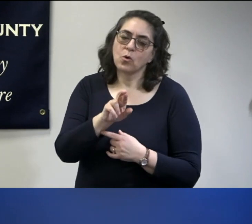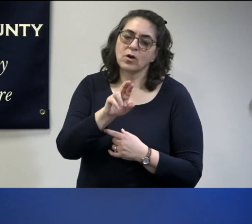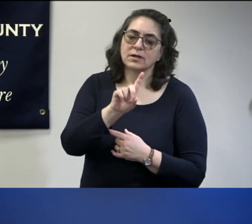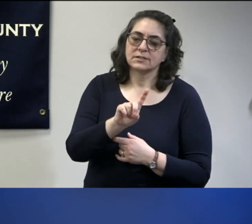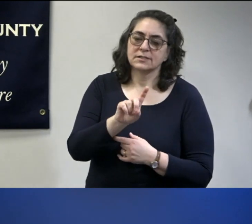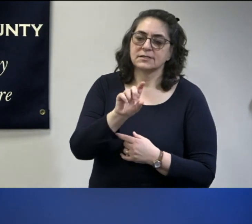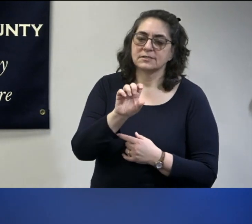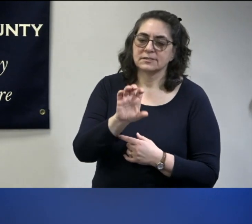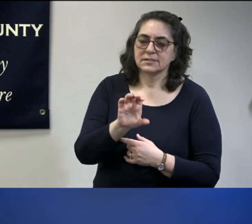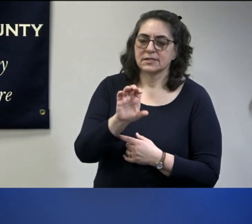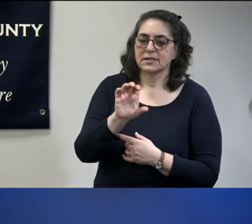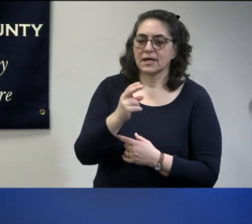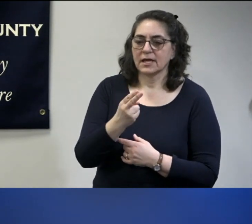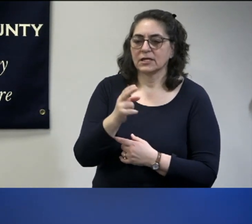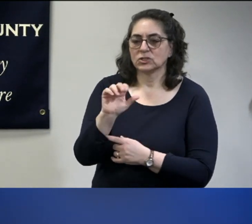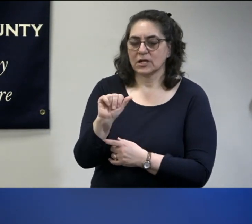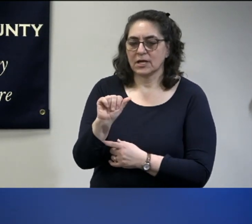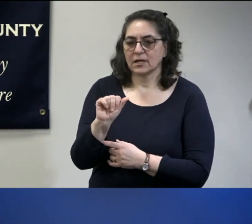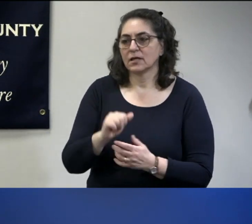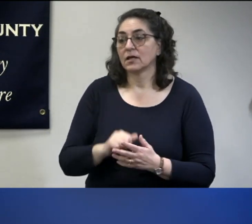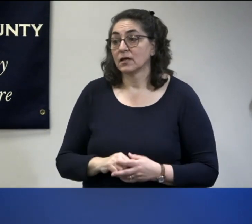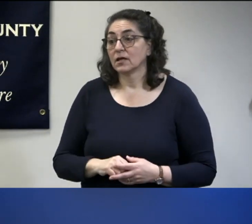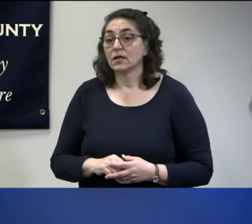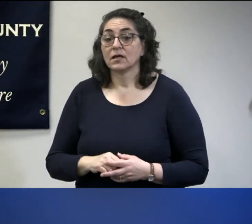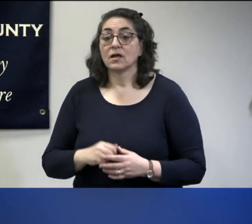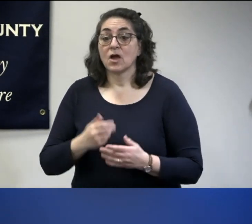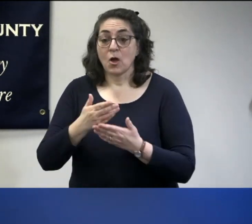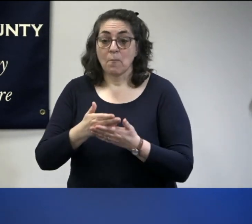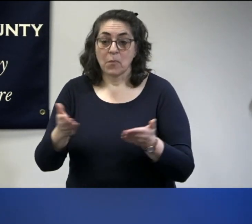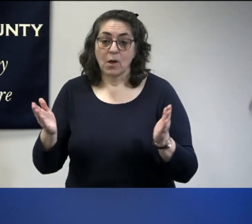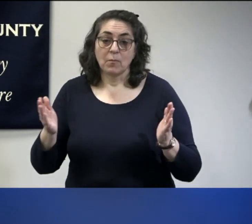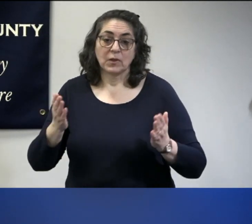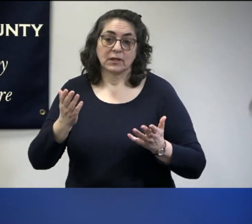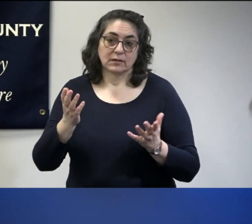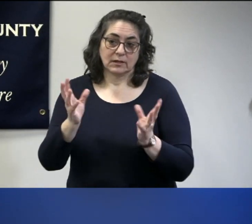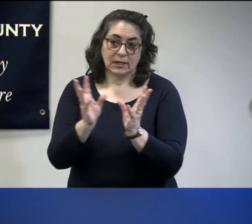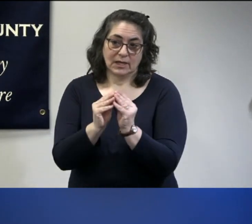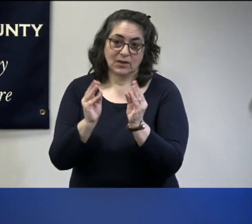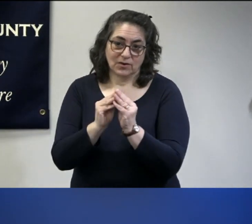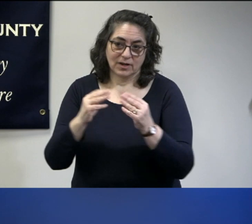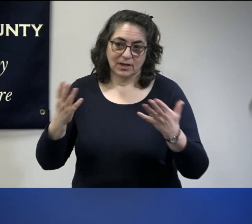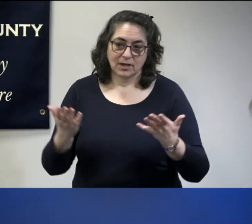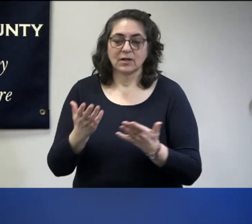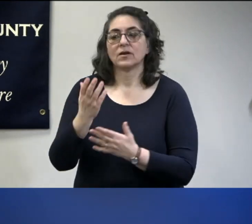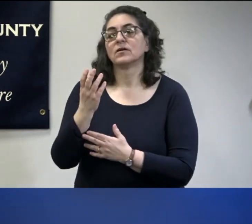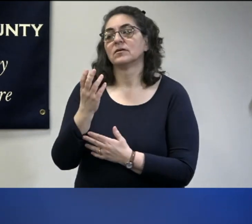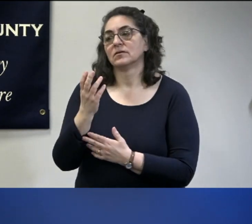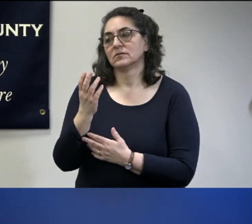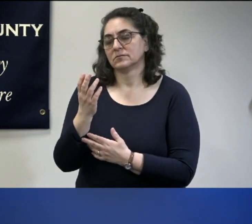/DCHA. The public hearing is being held today, 12 noon, on